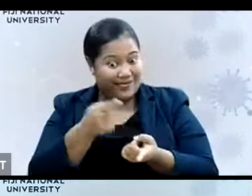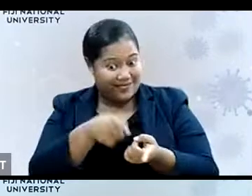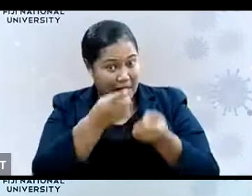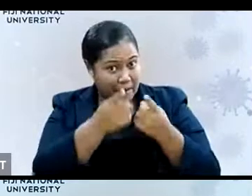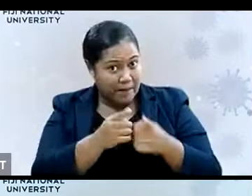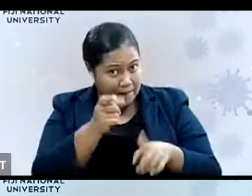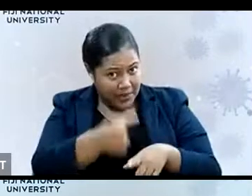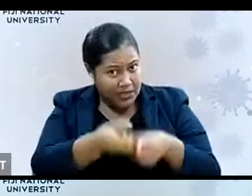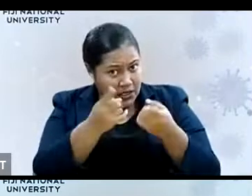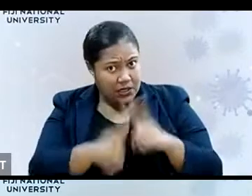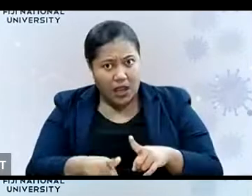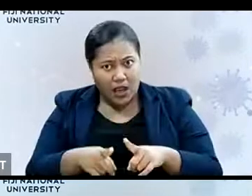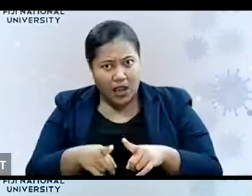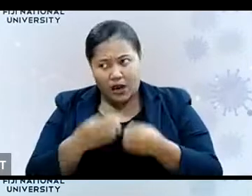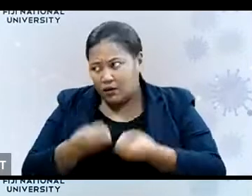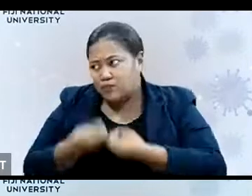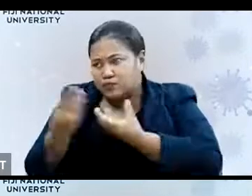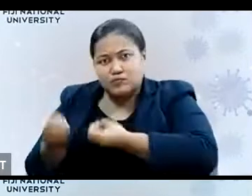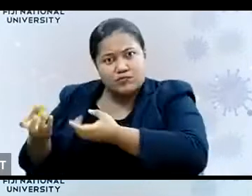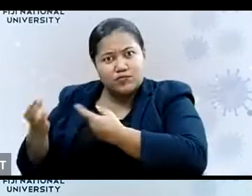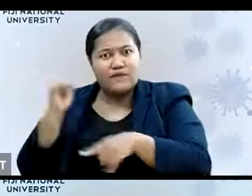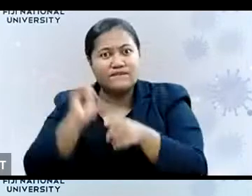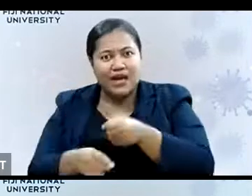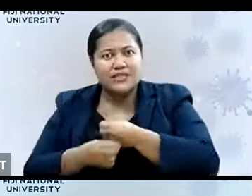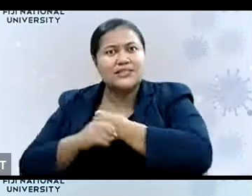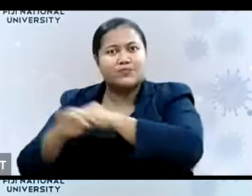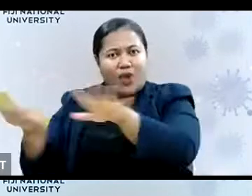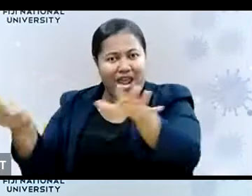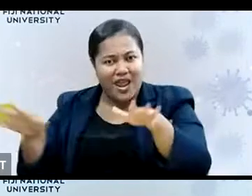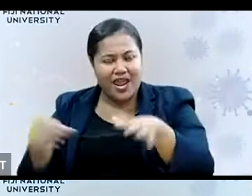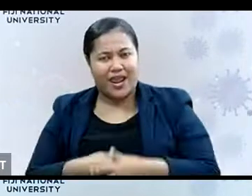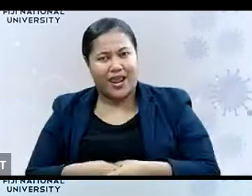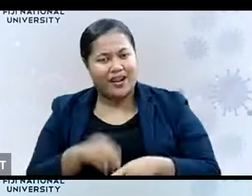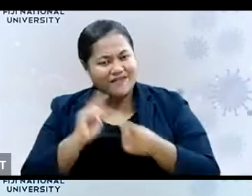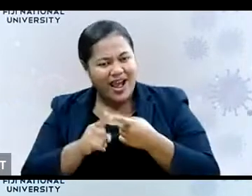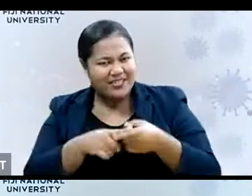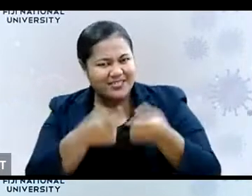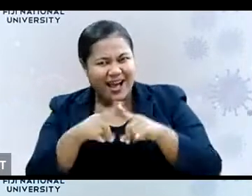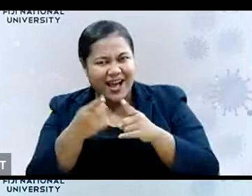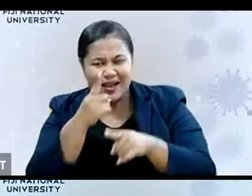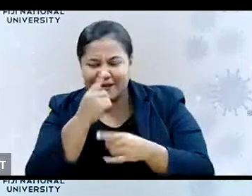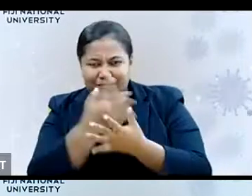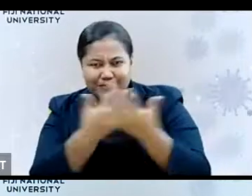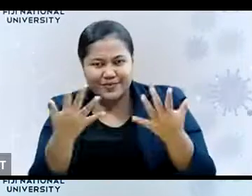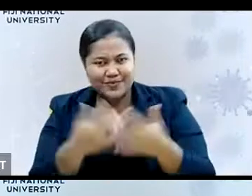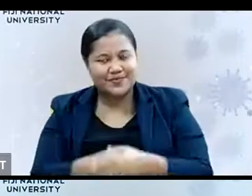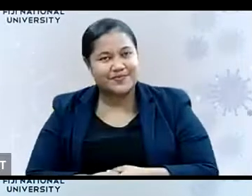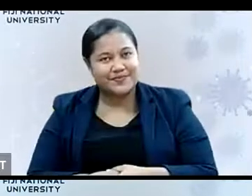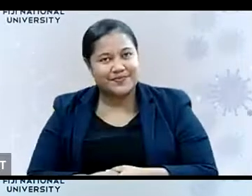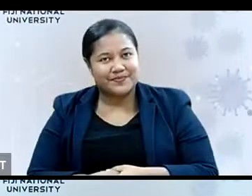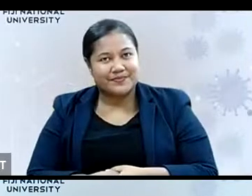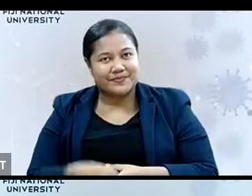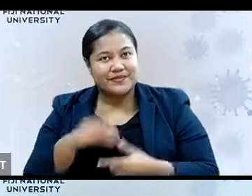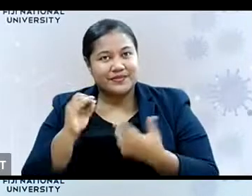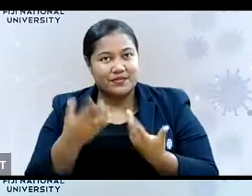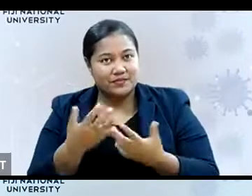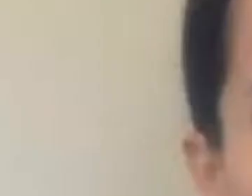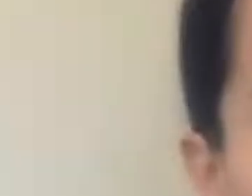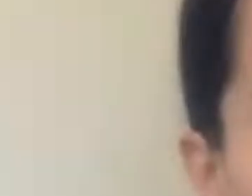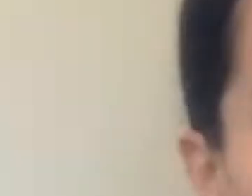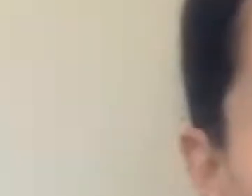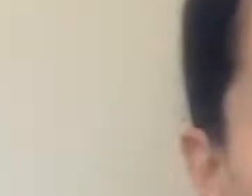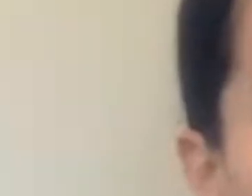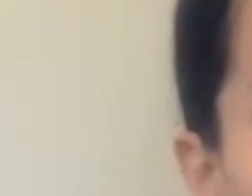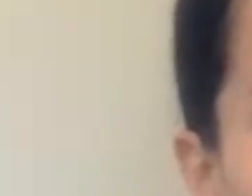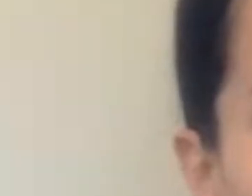cause much more deaths, but because they kill out these populations very fast, like things like Ebola, rabies, I think is the one disease